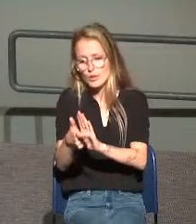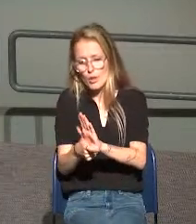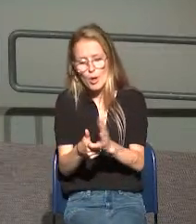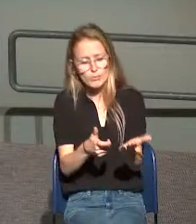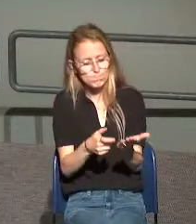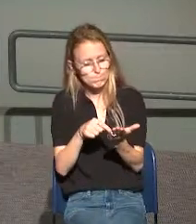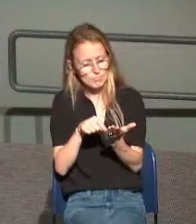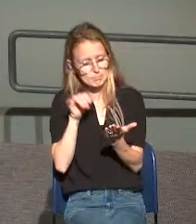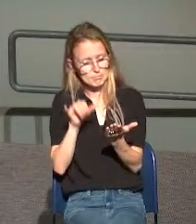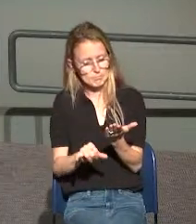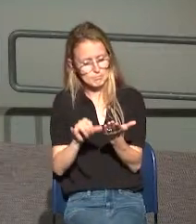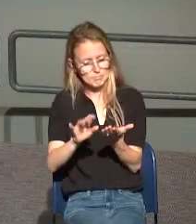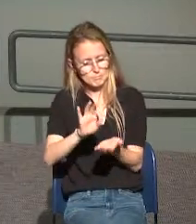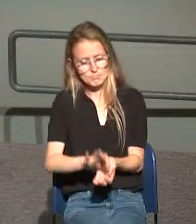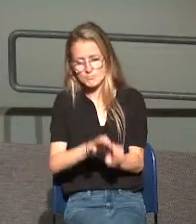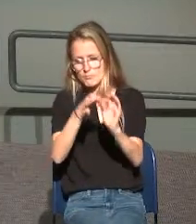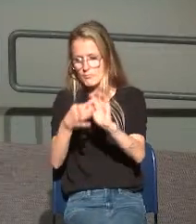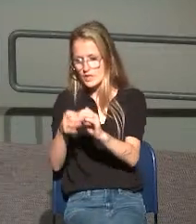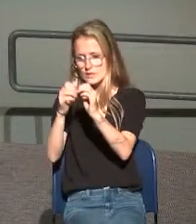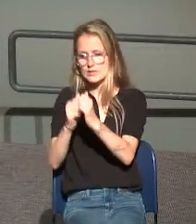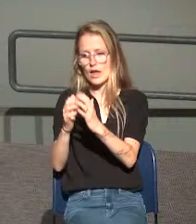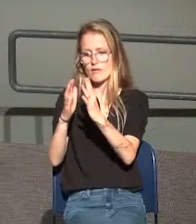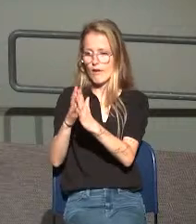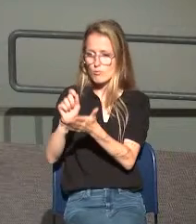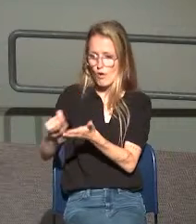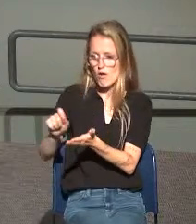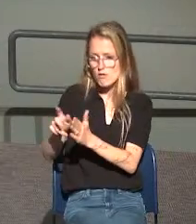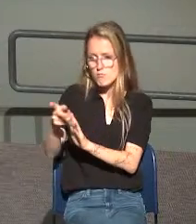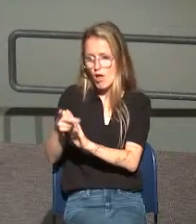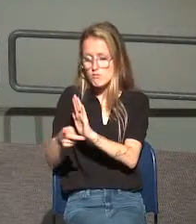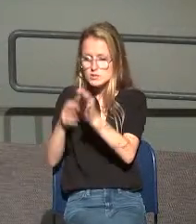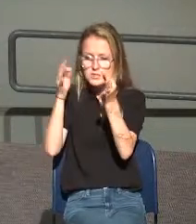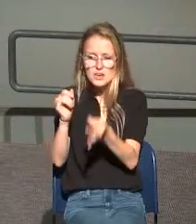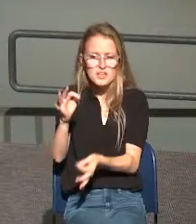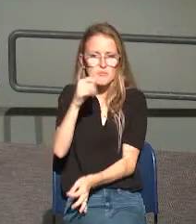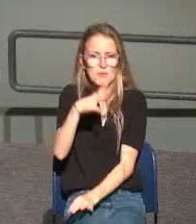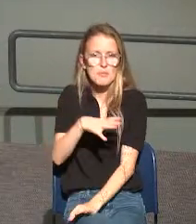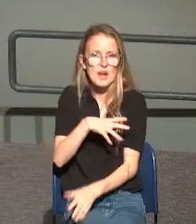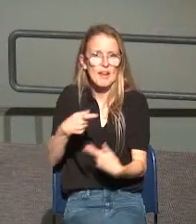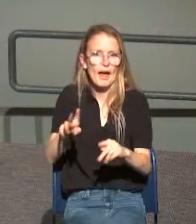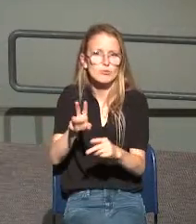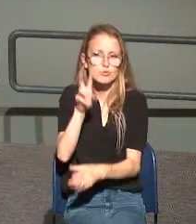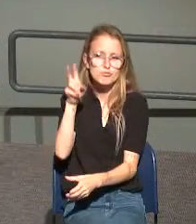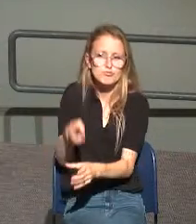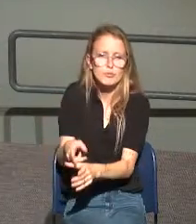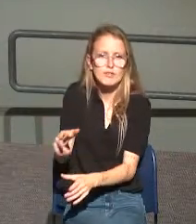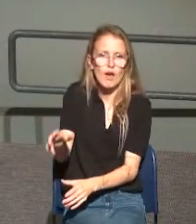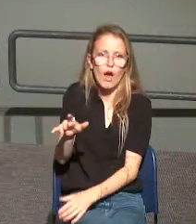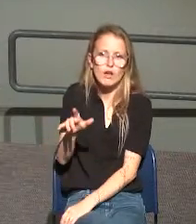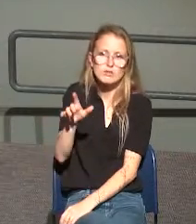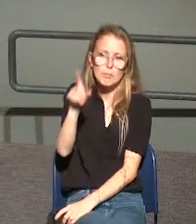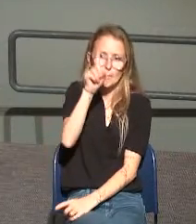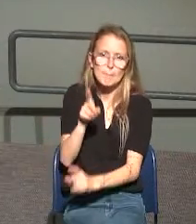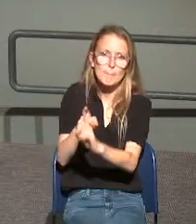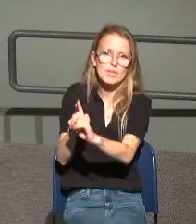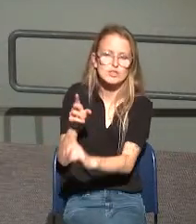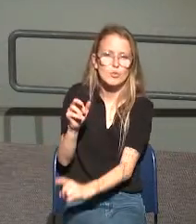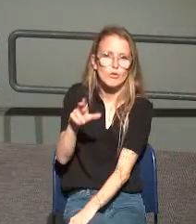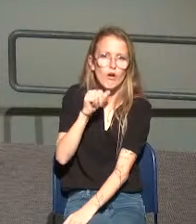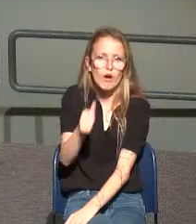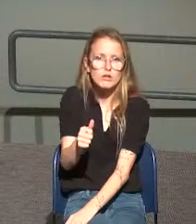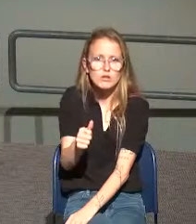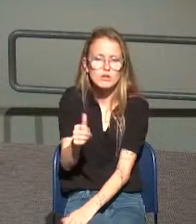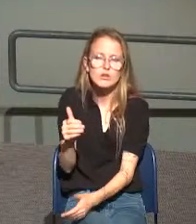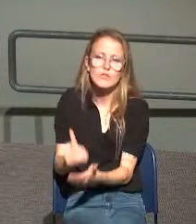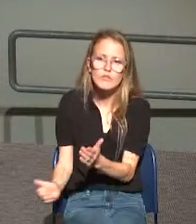interpreting policy to decide whether women in their squadron can go on a particular mission or not. And this happened again and again, where women were pulled